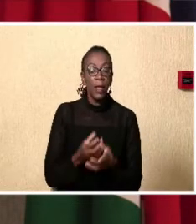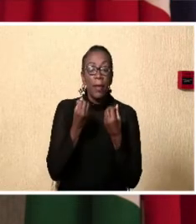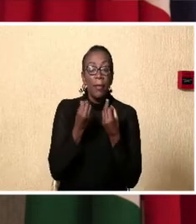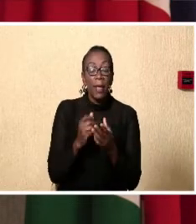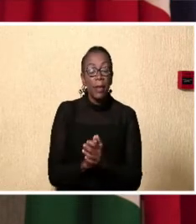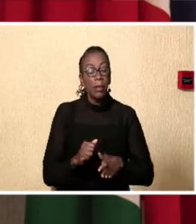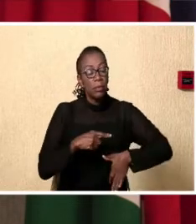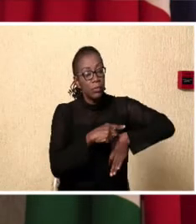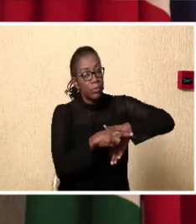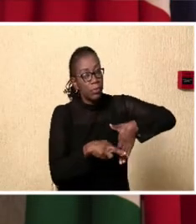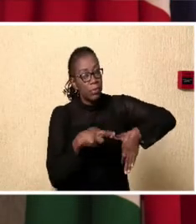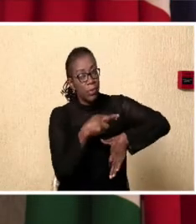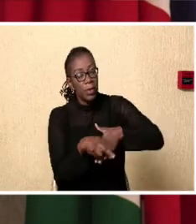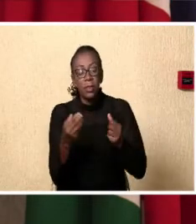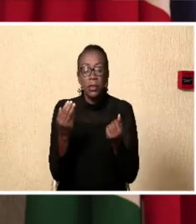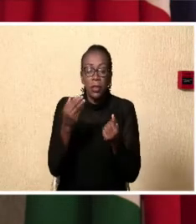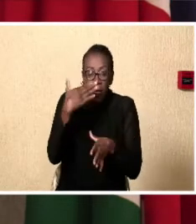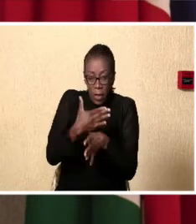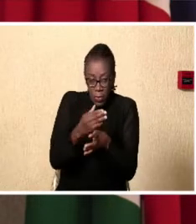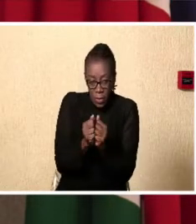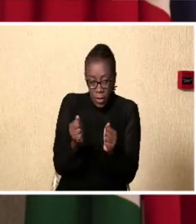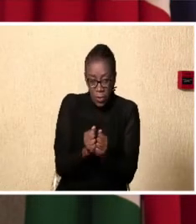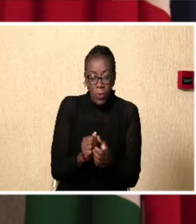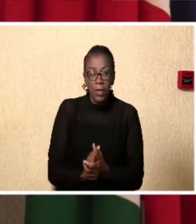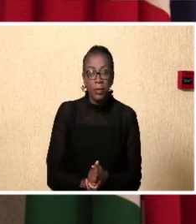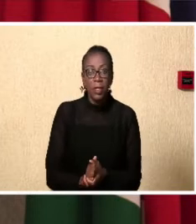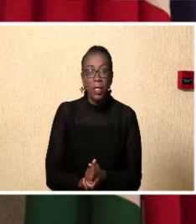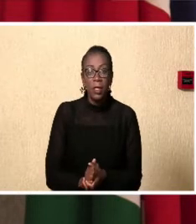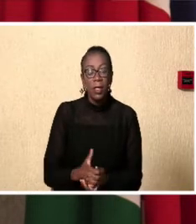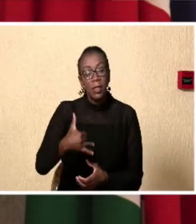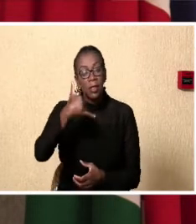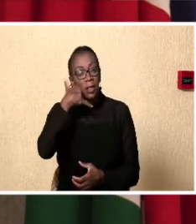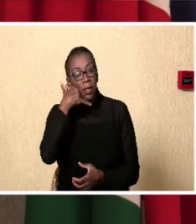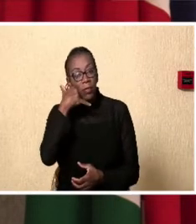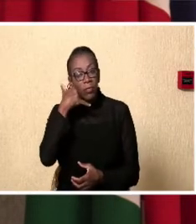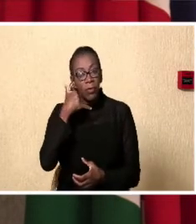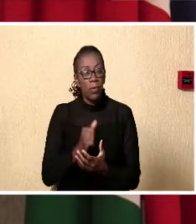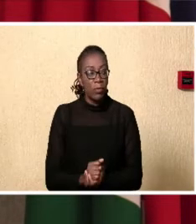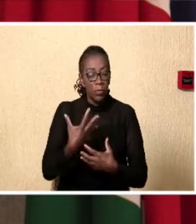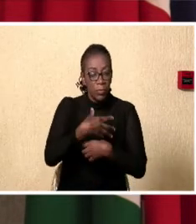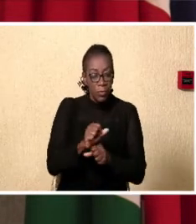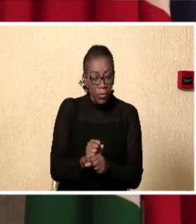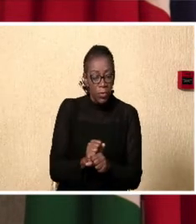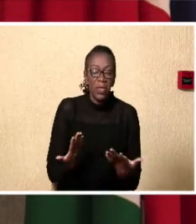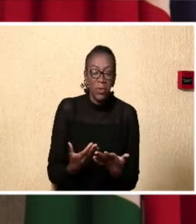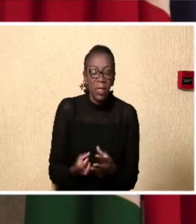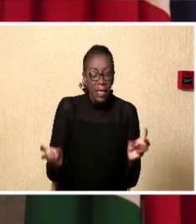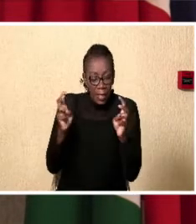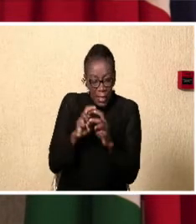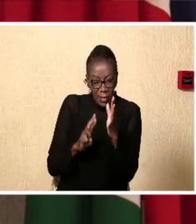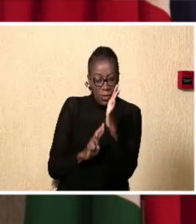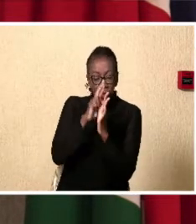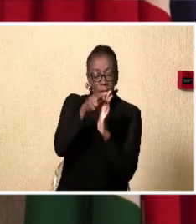with Lifeline, Childline, and when a case is reported, or the case